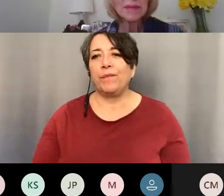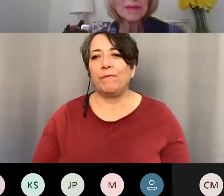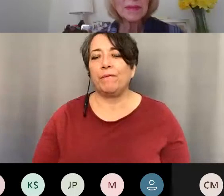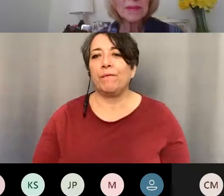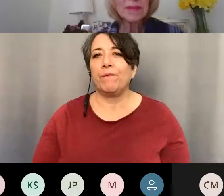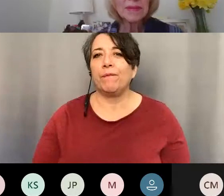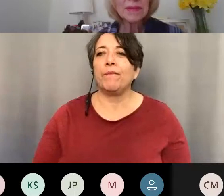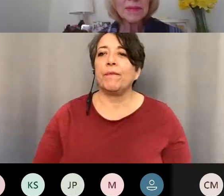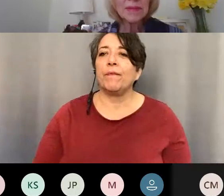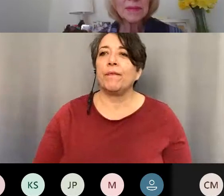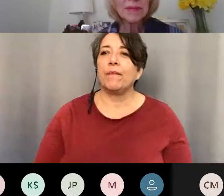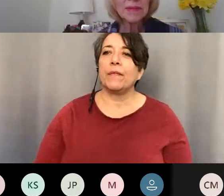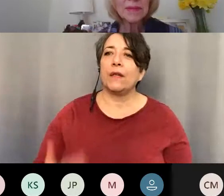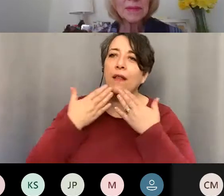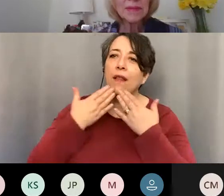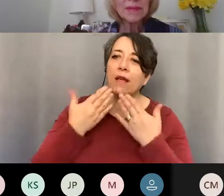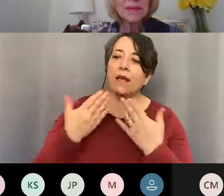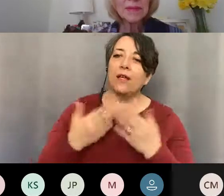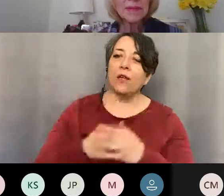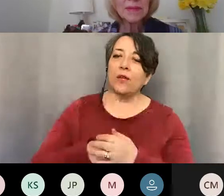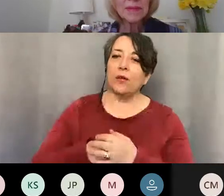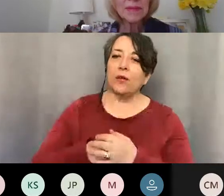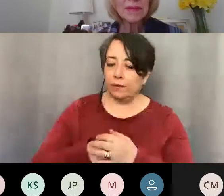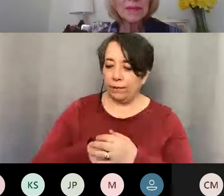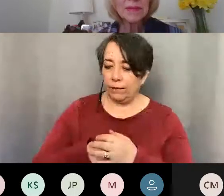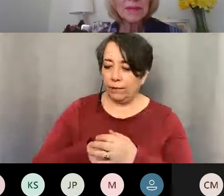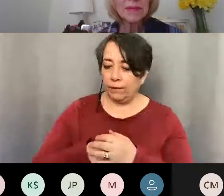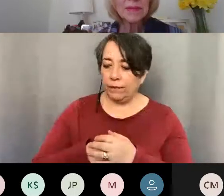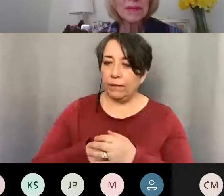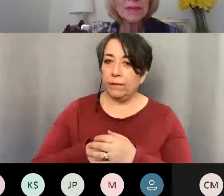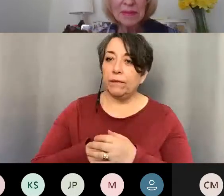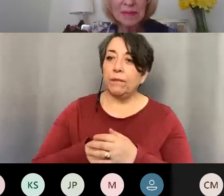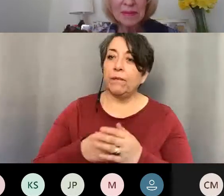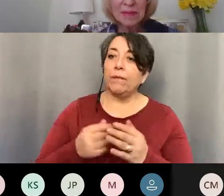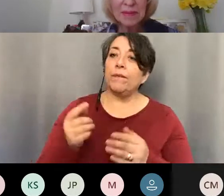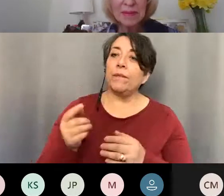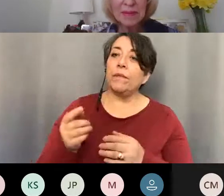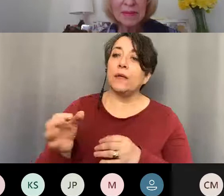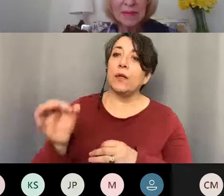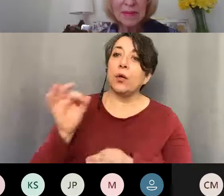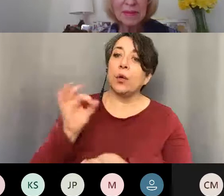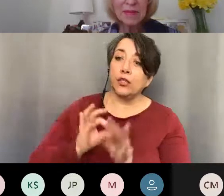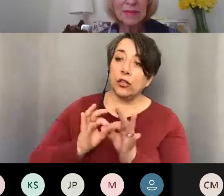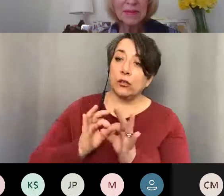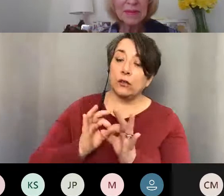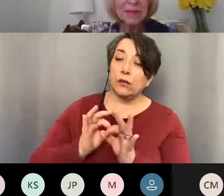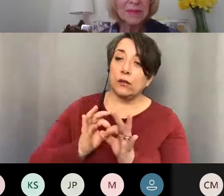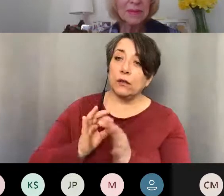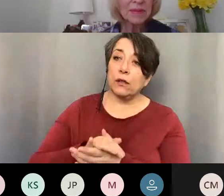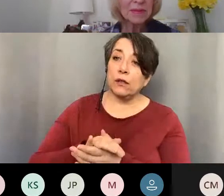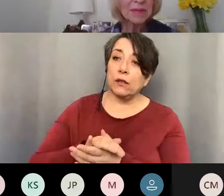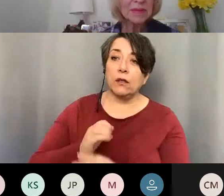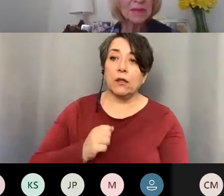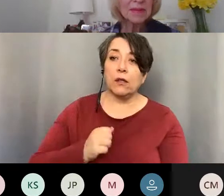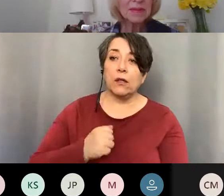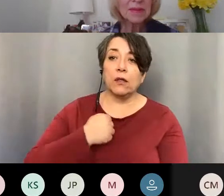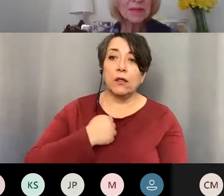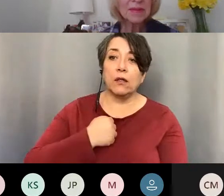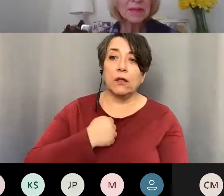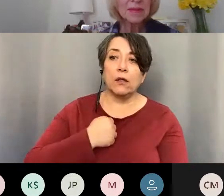Maria. There's a question from Anne as well. Would you like to unmute your microphone, Anne? Sorry, I just had a quick question